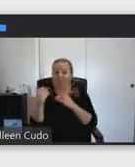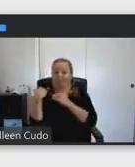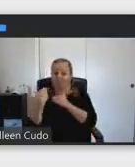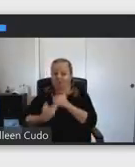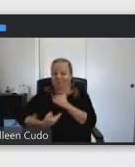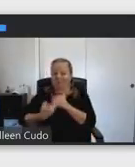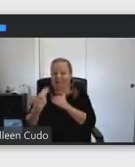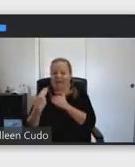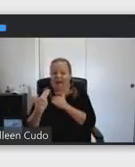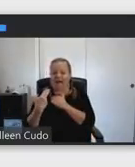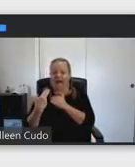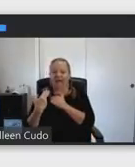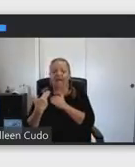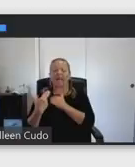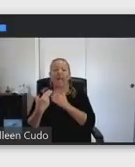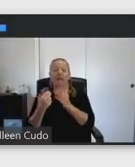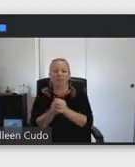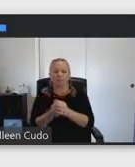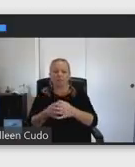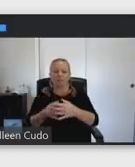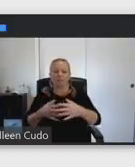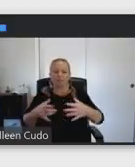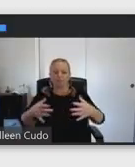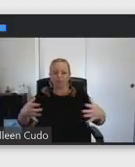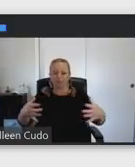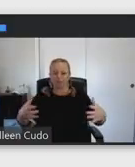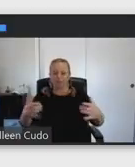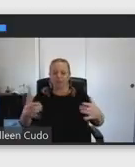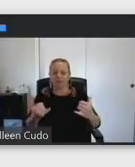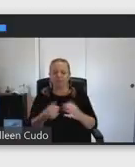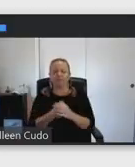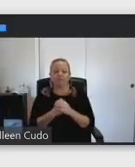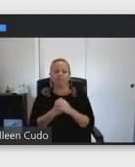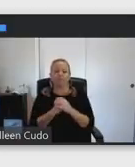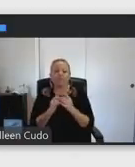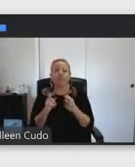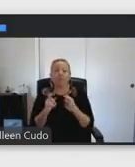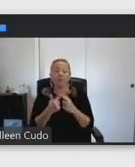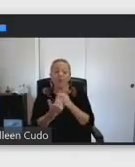that the trajectory is growing. For La Crosse County,